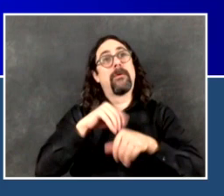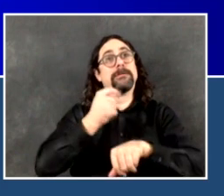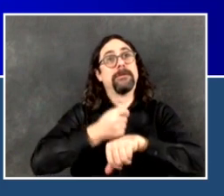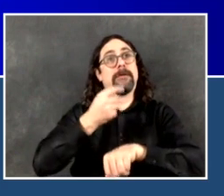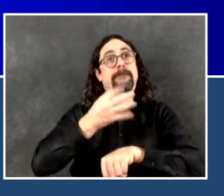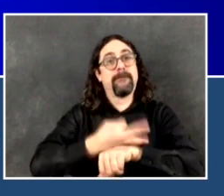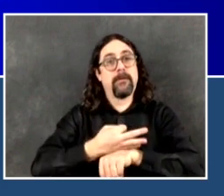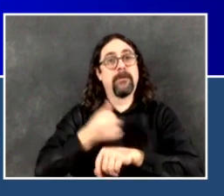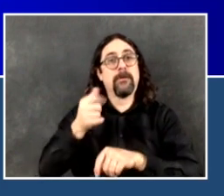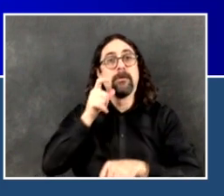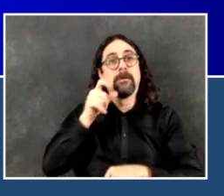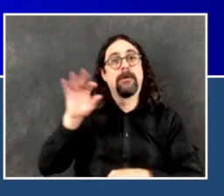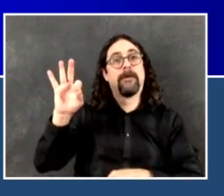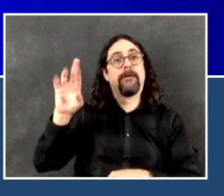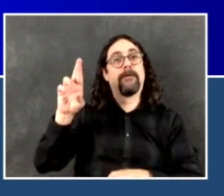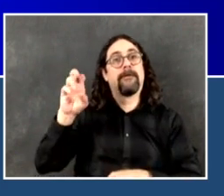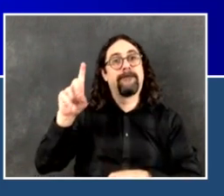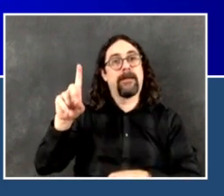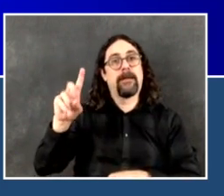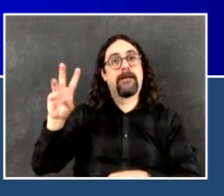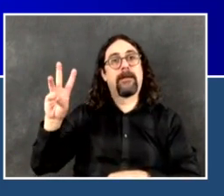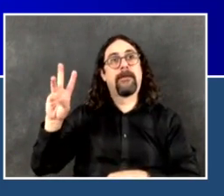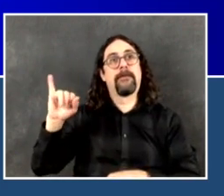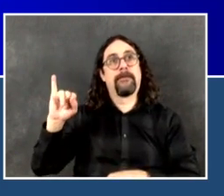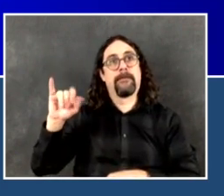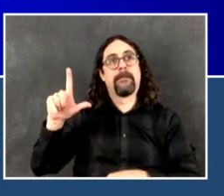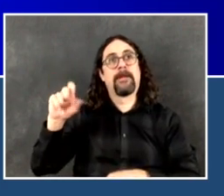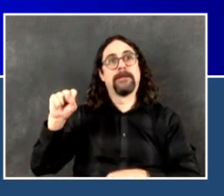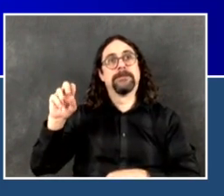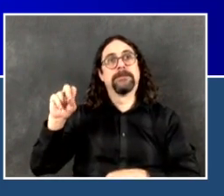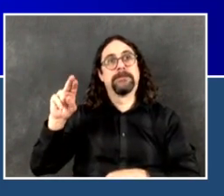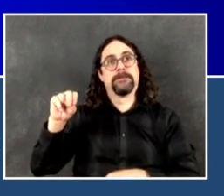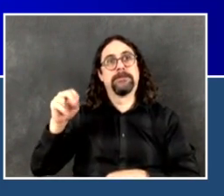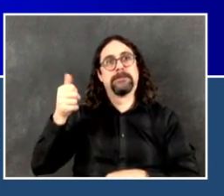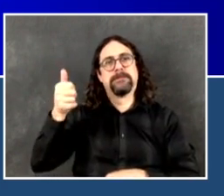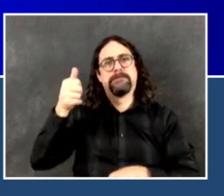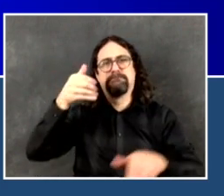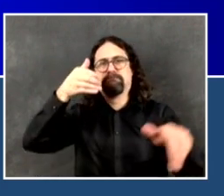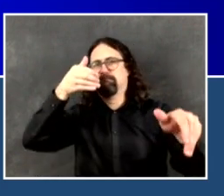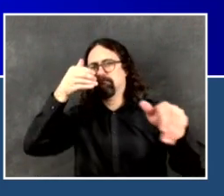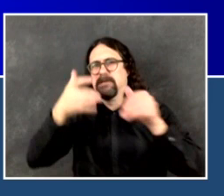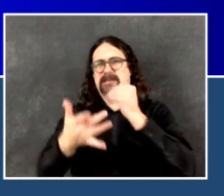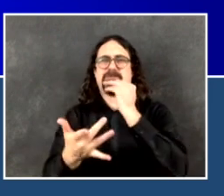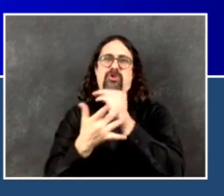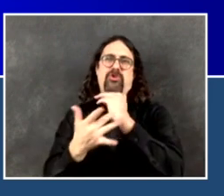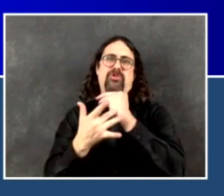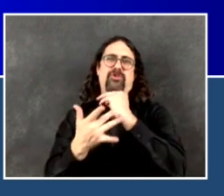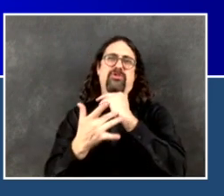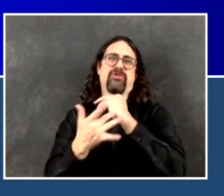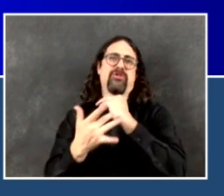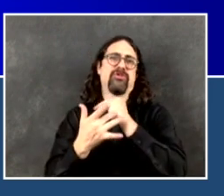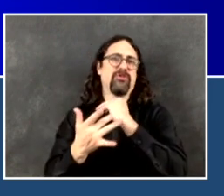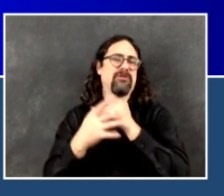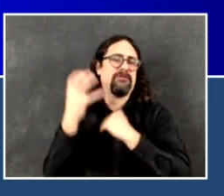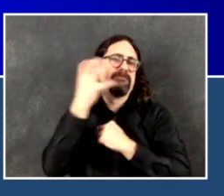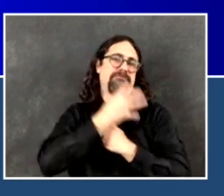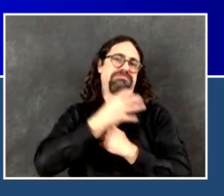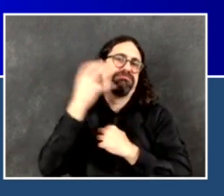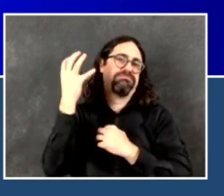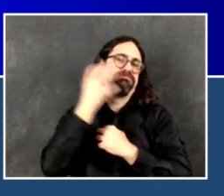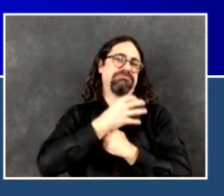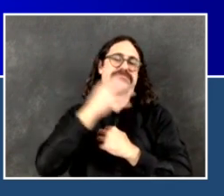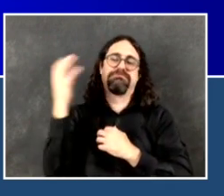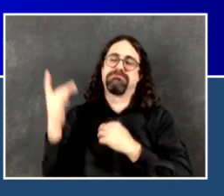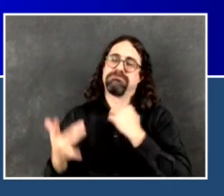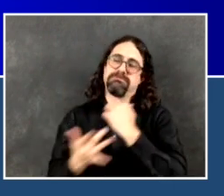community. Some consider him the godfather of the New York City tech scene. He was an early stage investor in many of the New York City tech companies